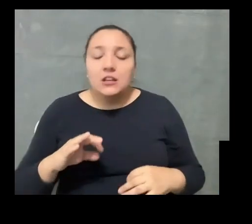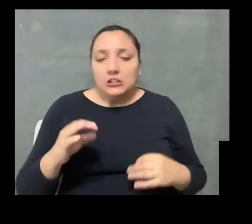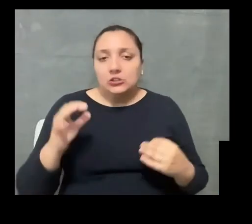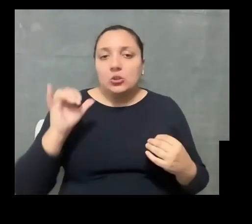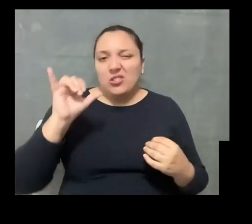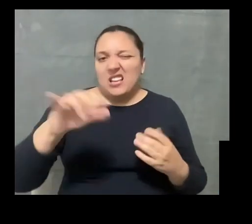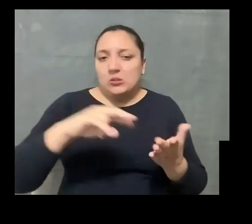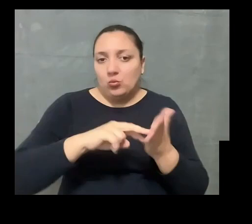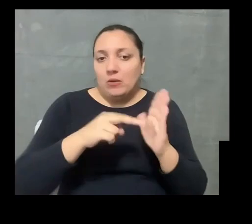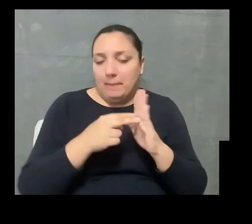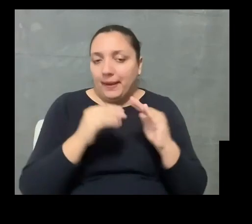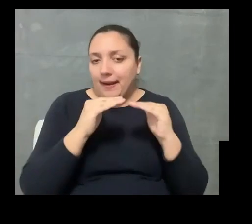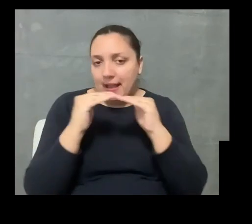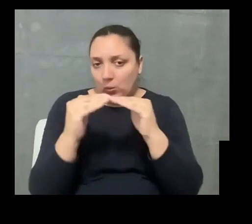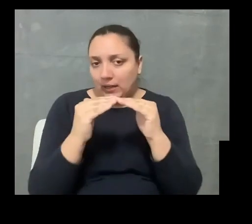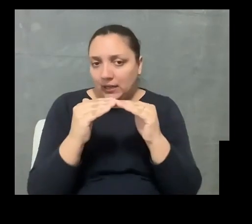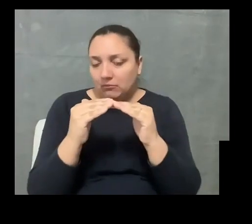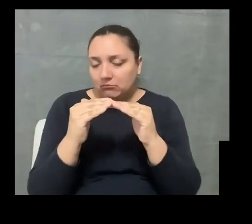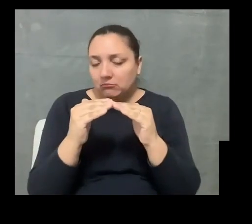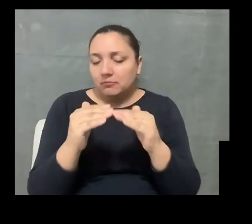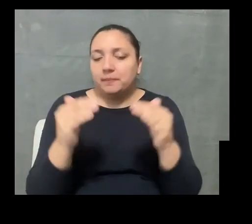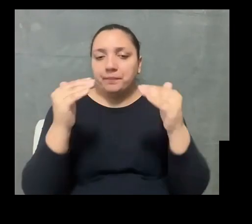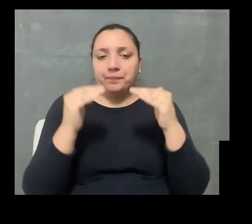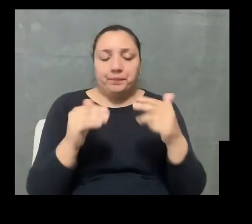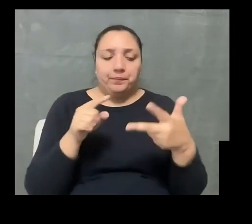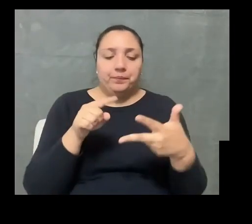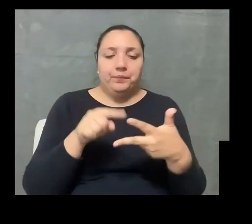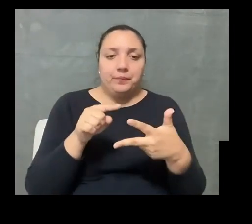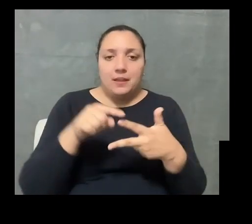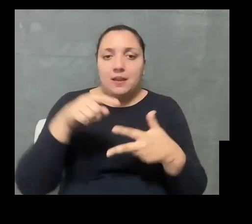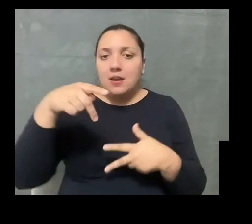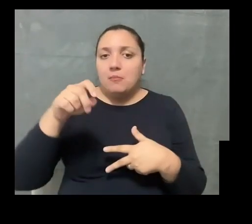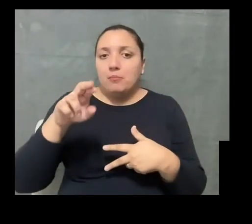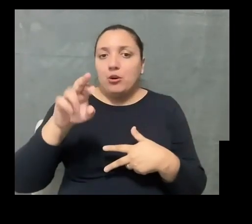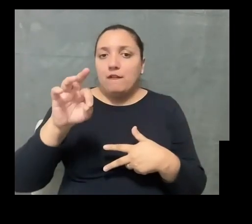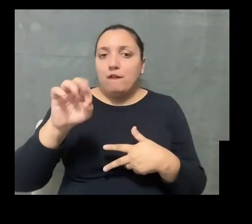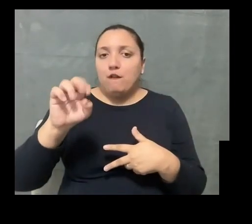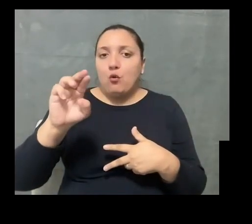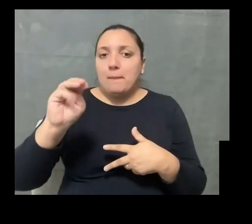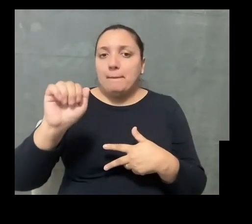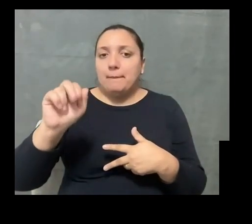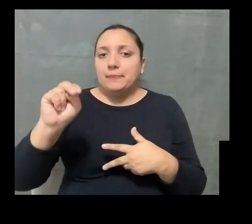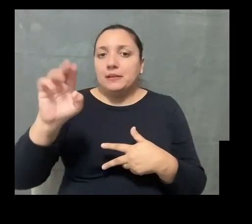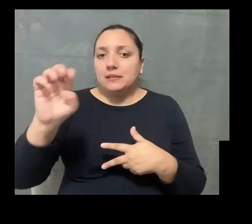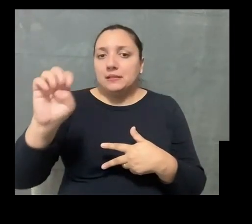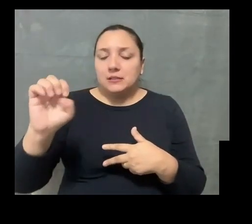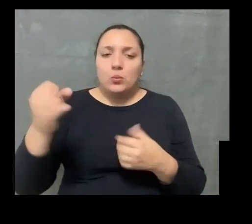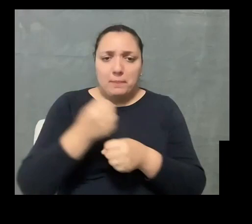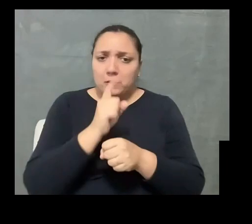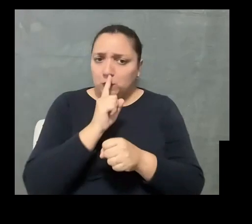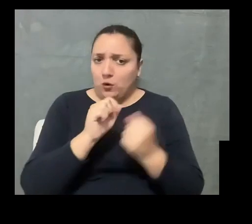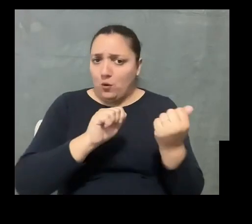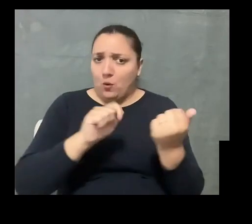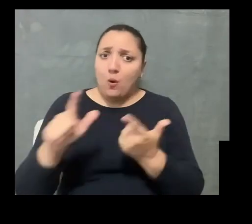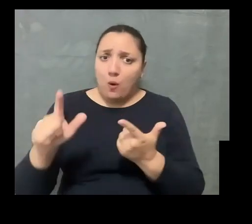equity. In terms of performance, we want to make sure that all New Yorkers have access to robust, reliable, and responsive service. And we want you